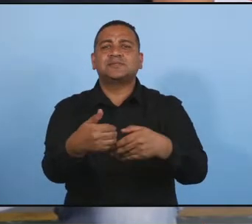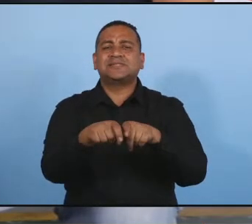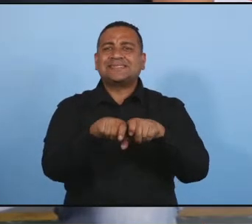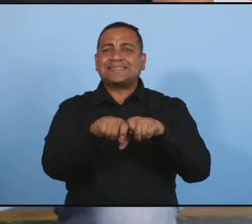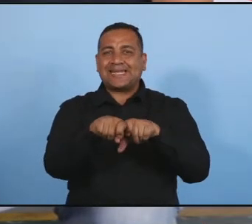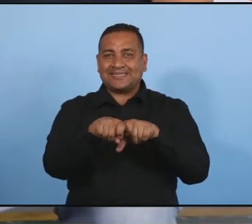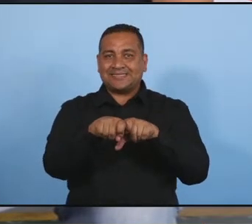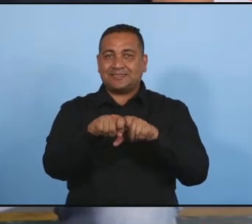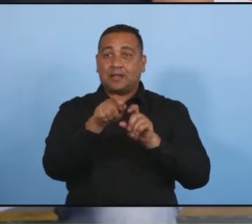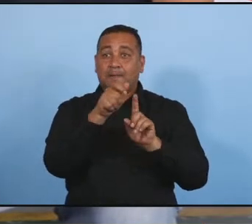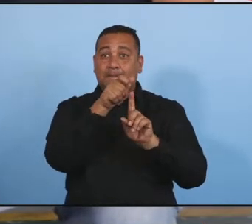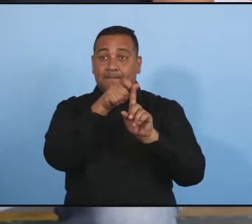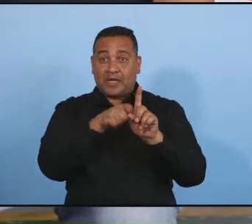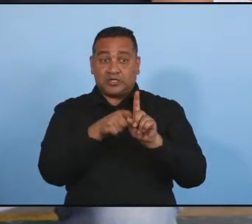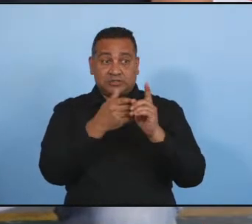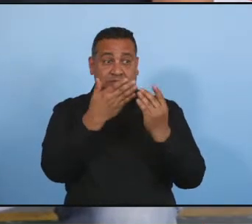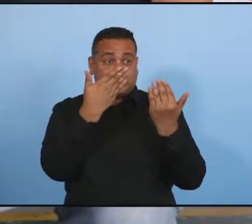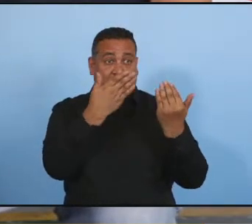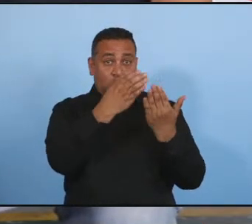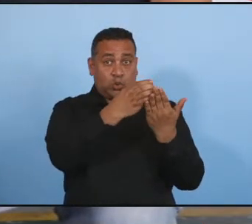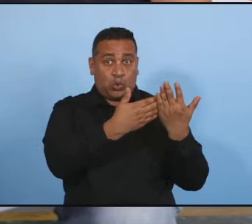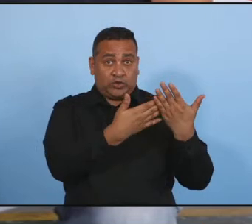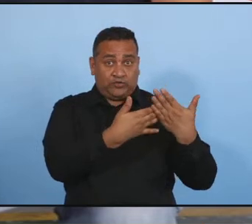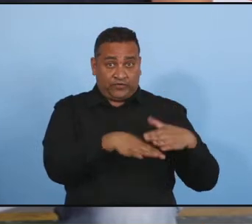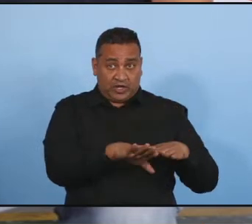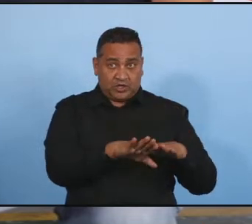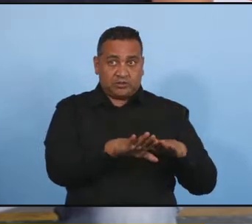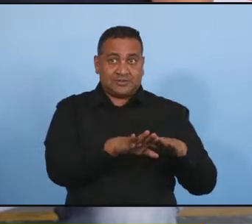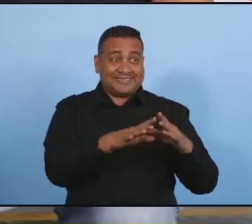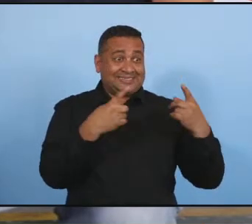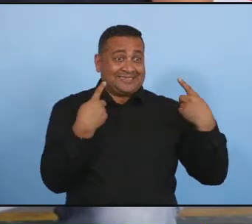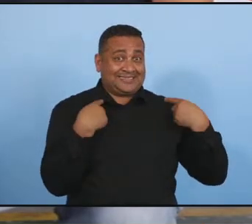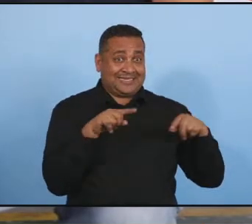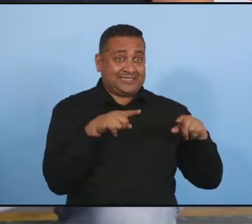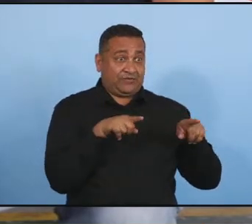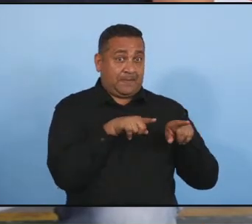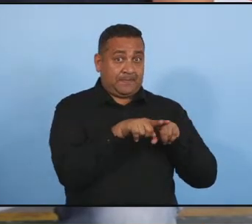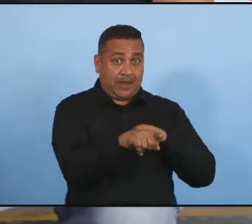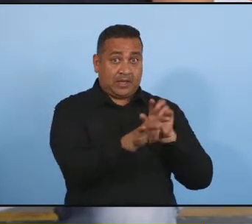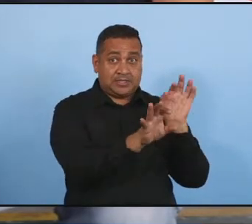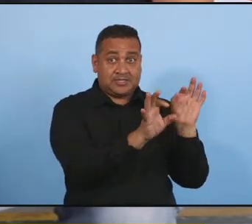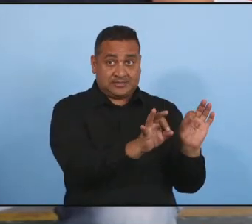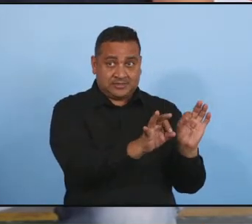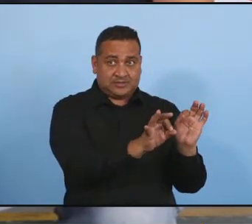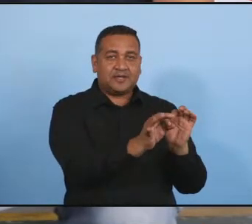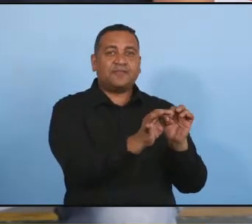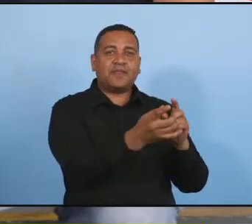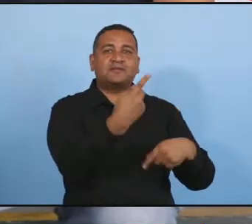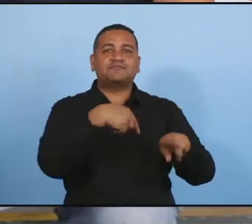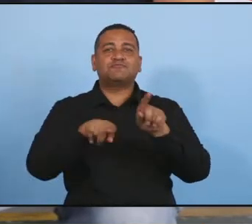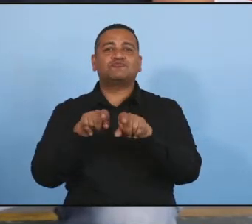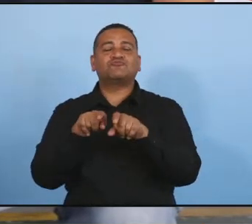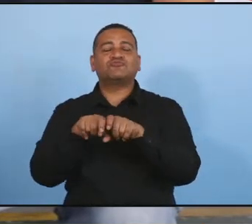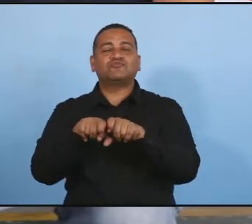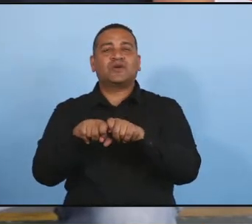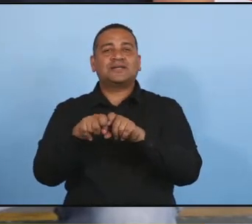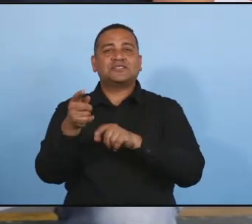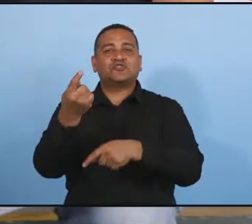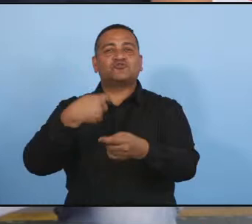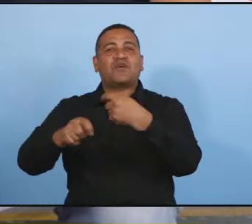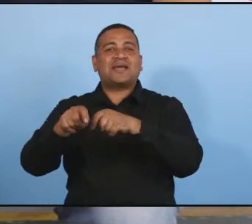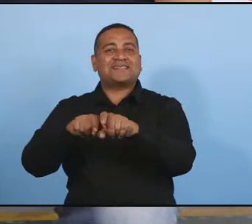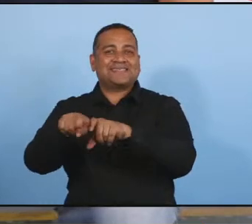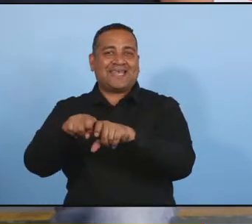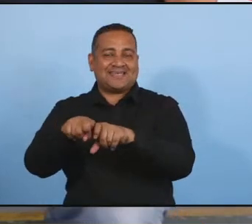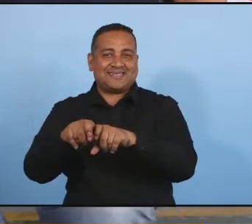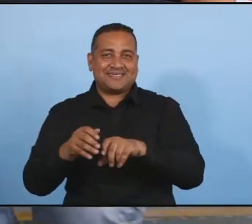then be able to hopefully successfully pass their trade test, which is something that a lot of other colleges can't say. No, I